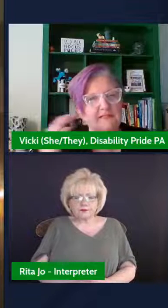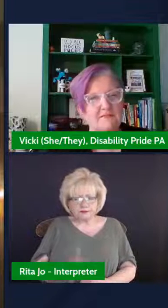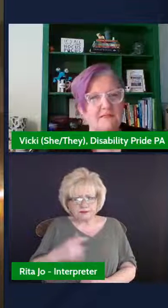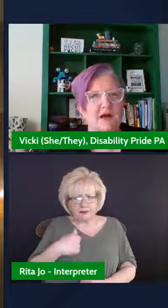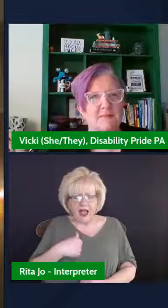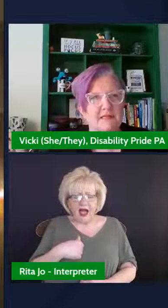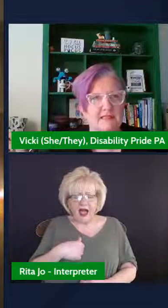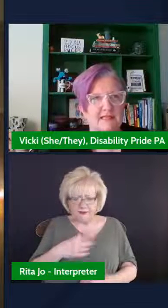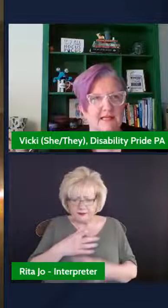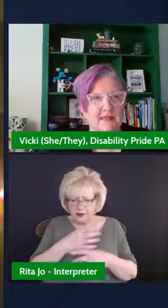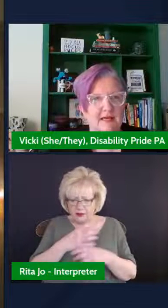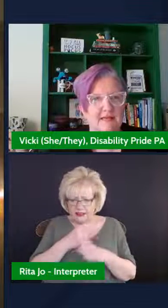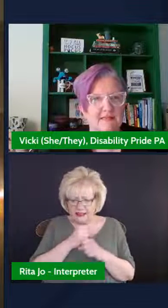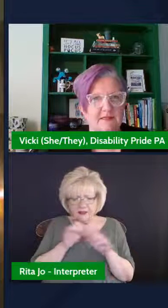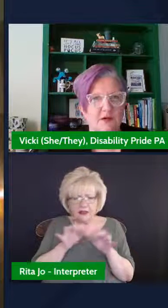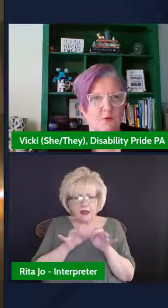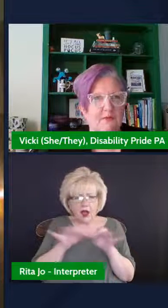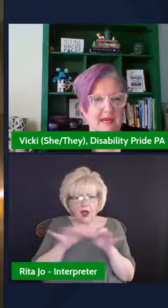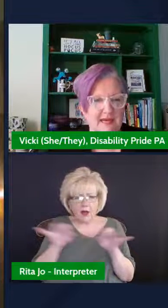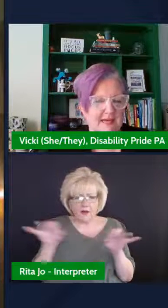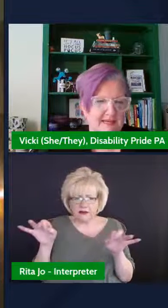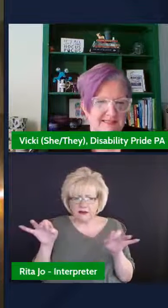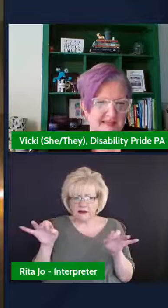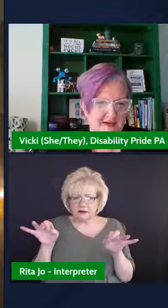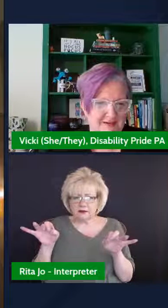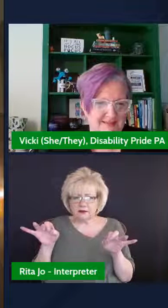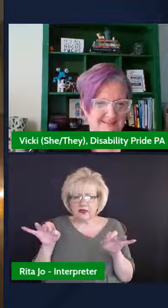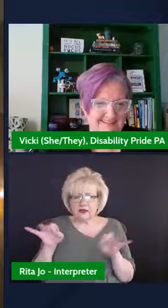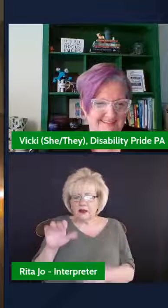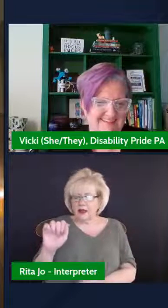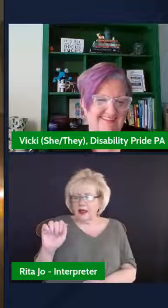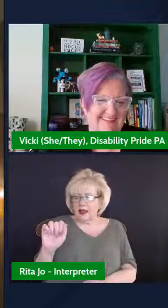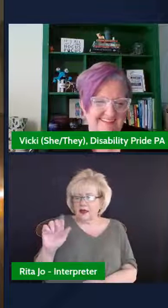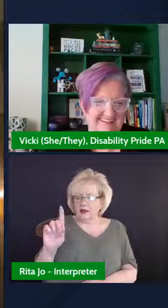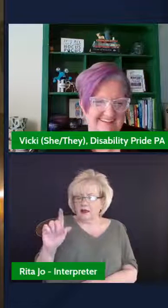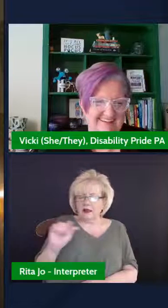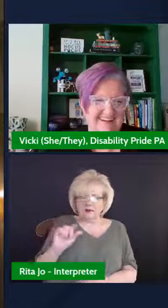I received a comment that said that, well, the ADA is there.